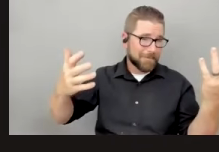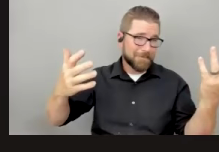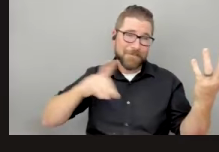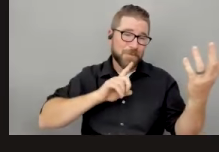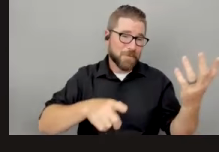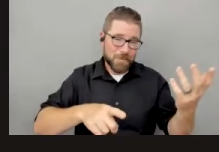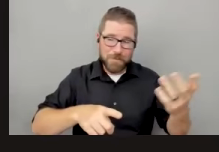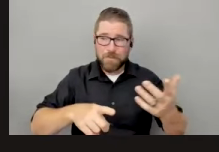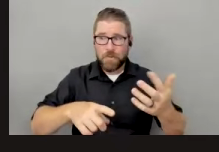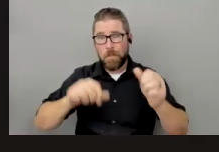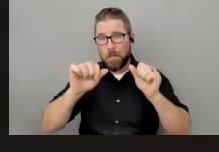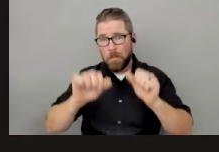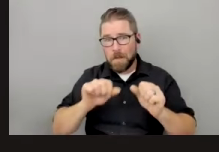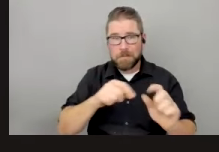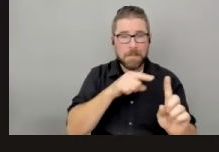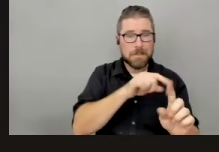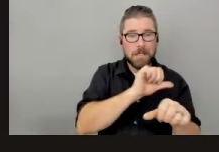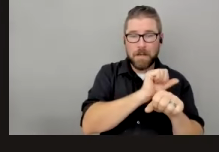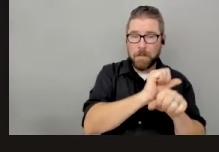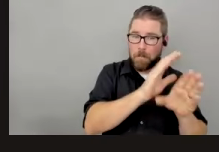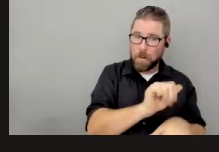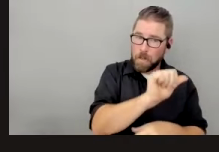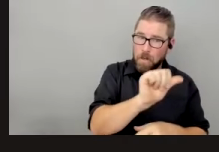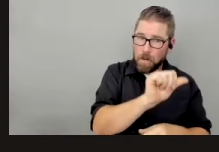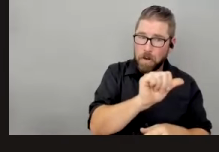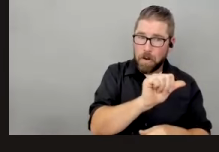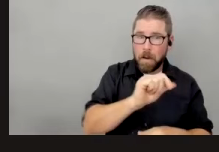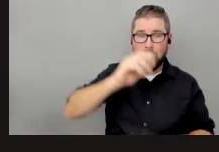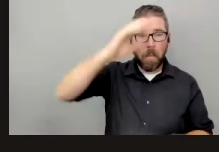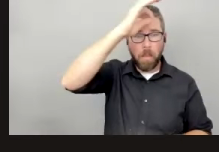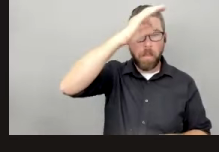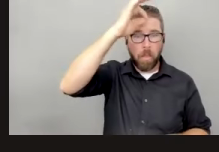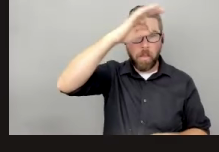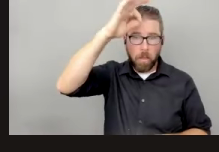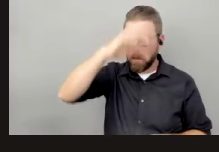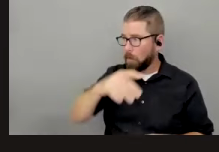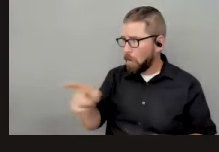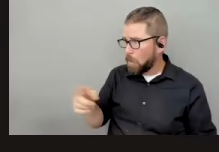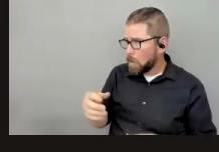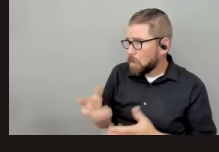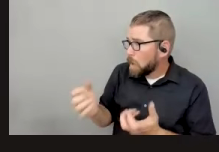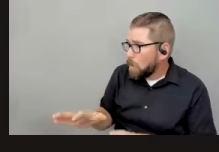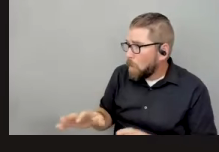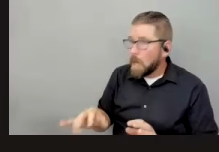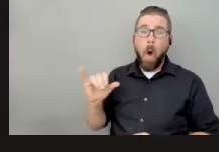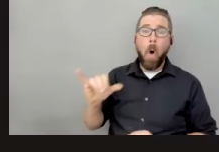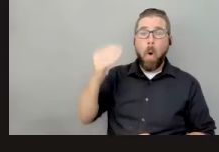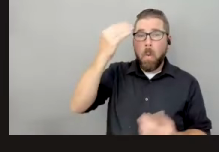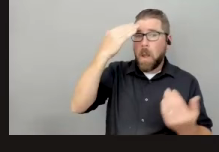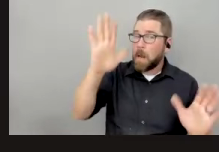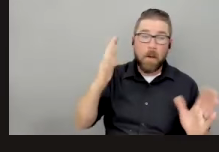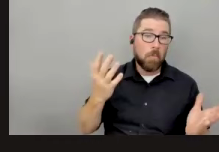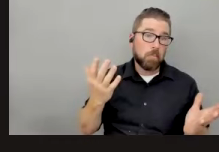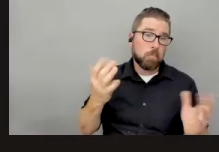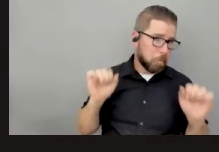that employee A isn't aware that the comments are making employee B uncomfortable or unwelcome. So it could be